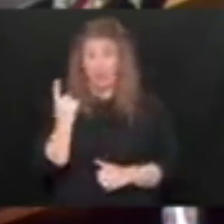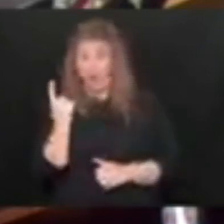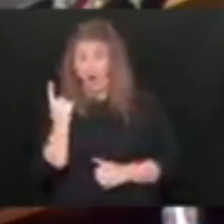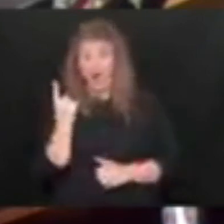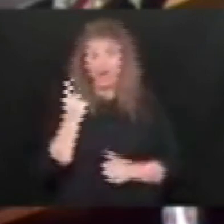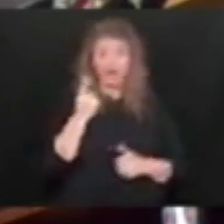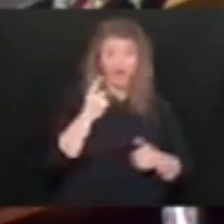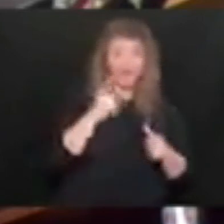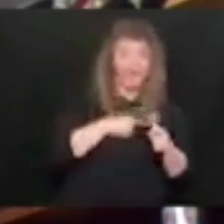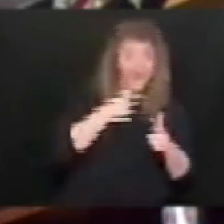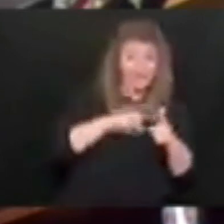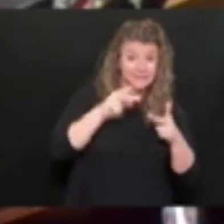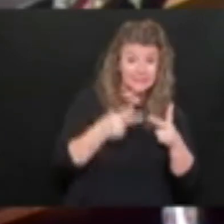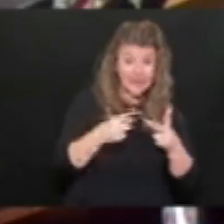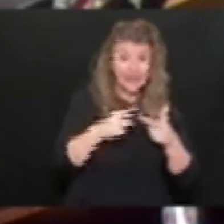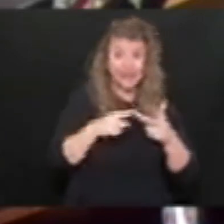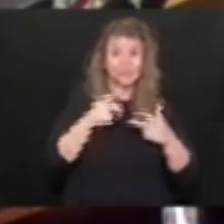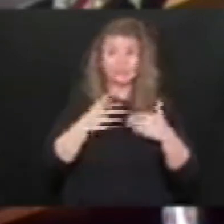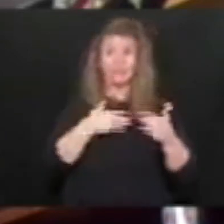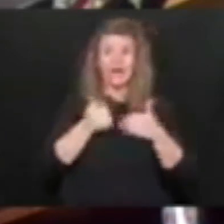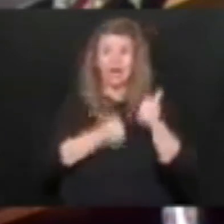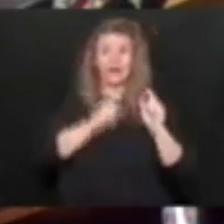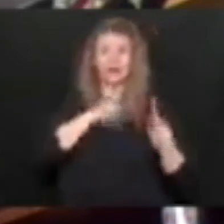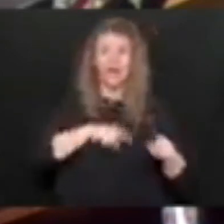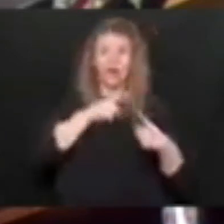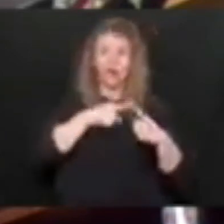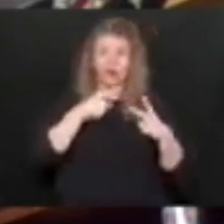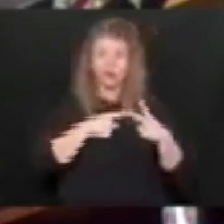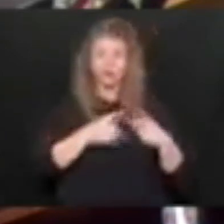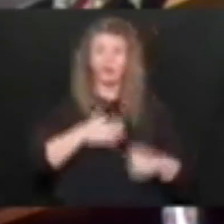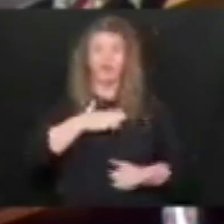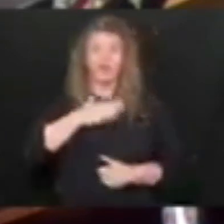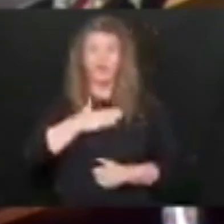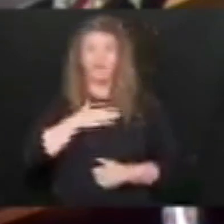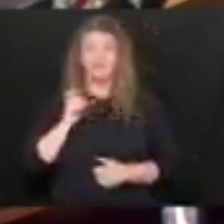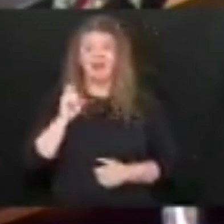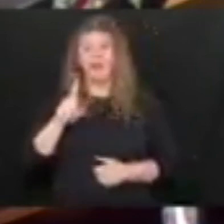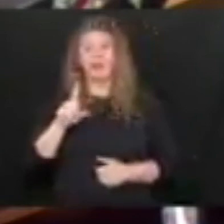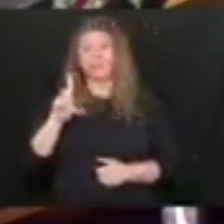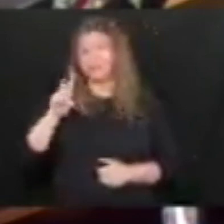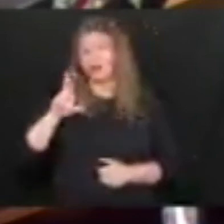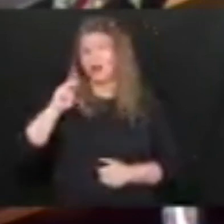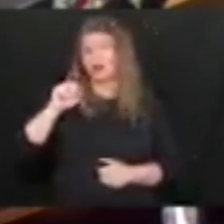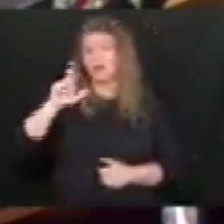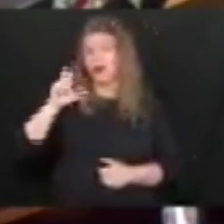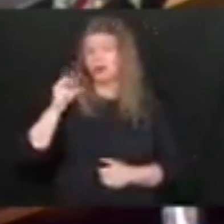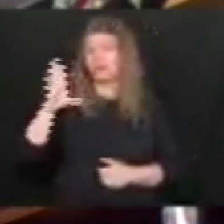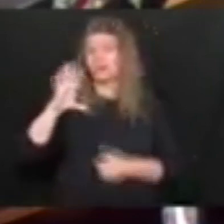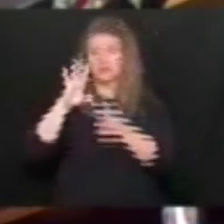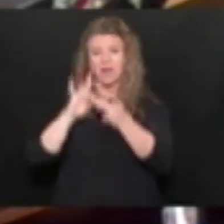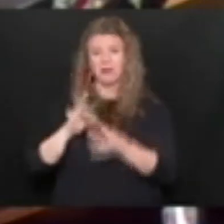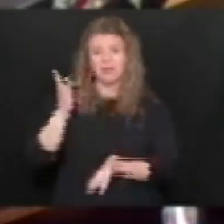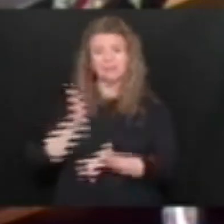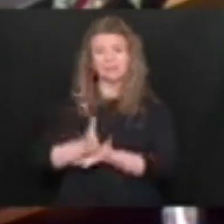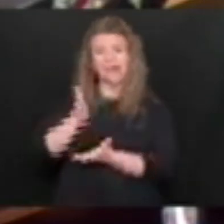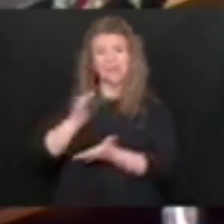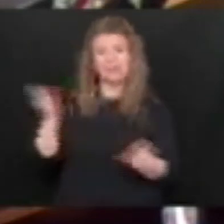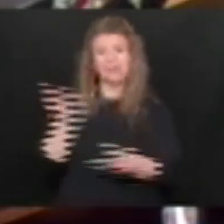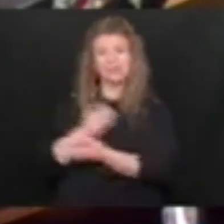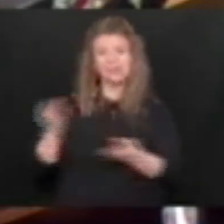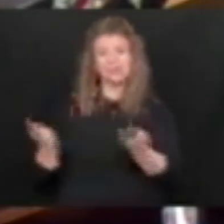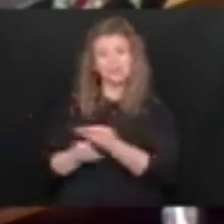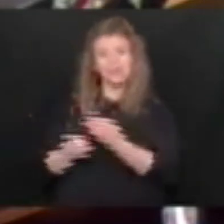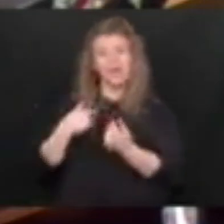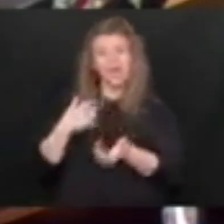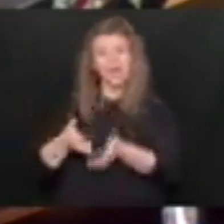matter? And then getting to my question, it actually bounces off what Dr. Marsh just said about stopping the transmission. And I wanted to